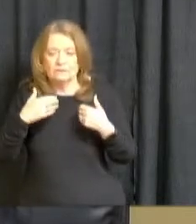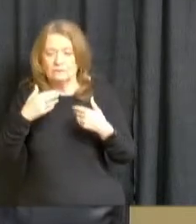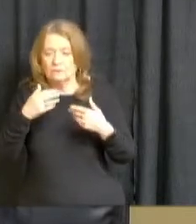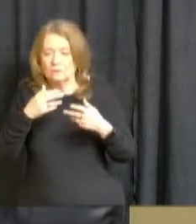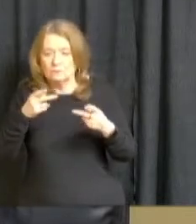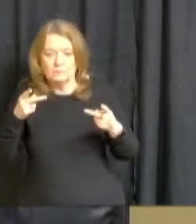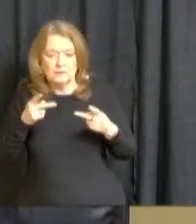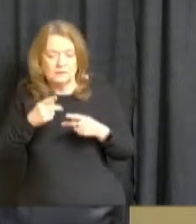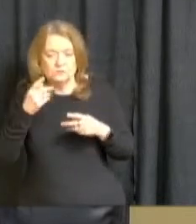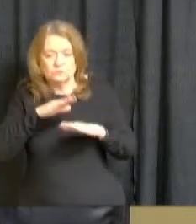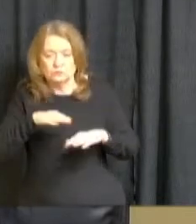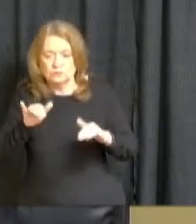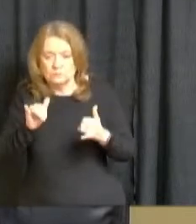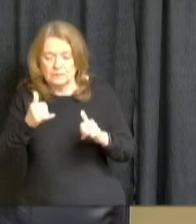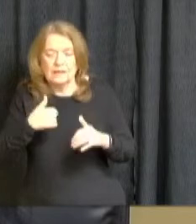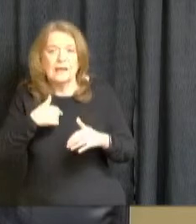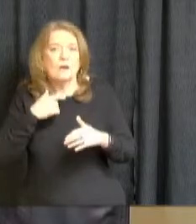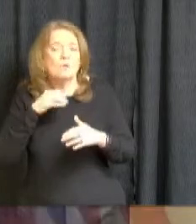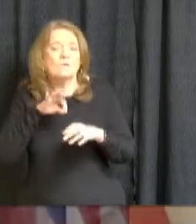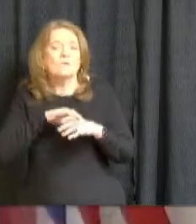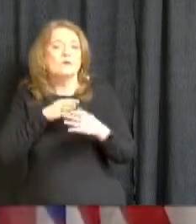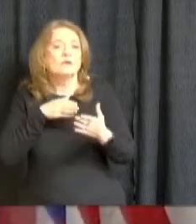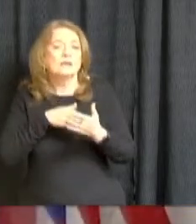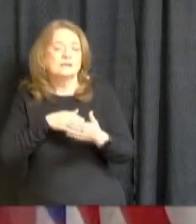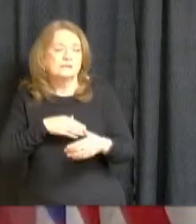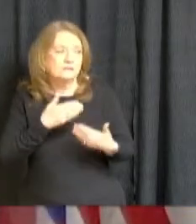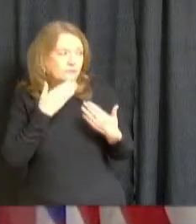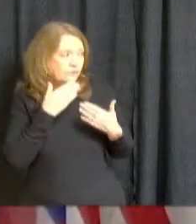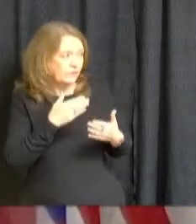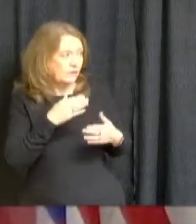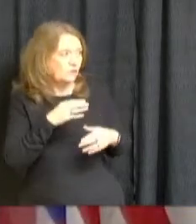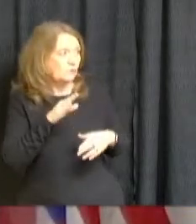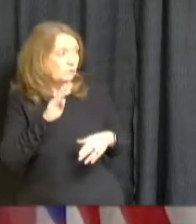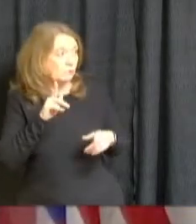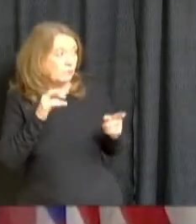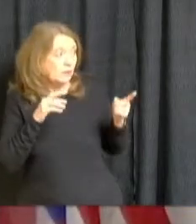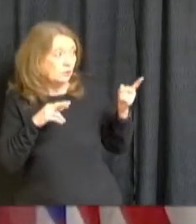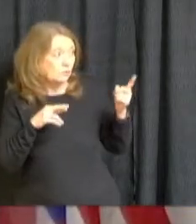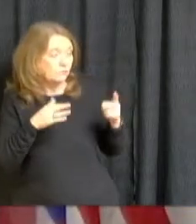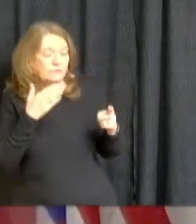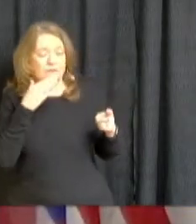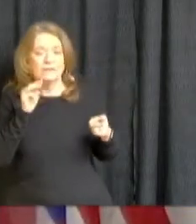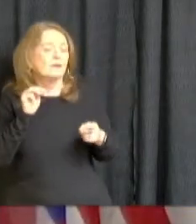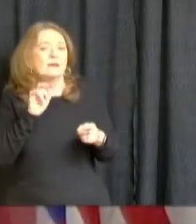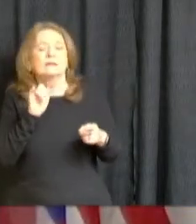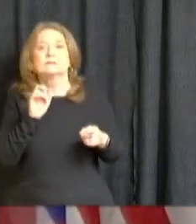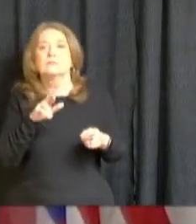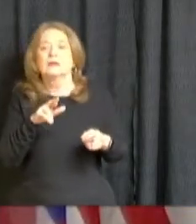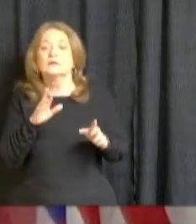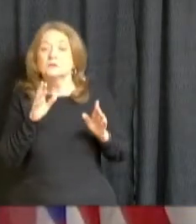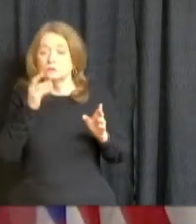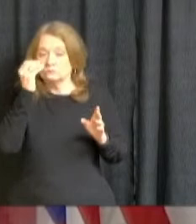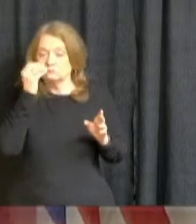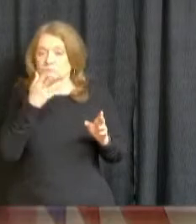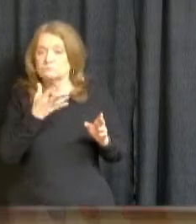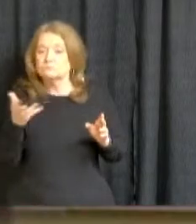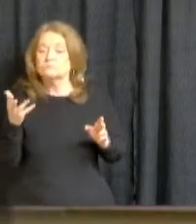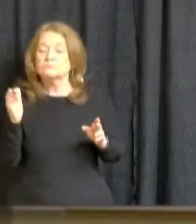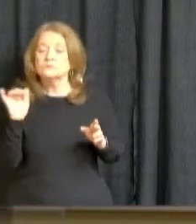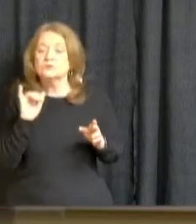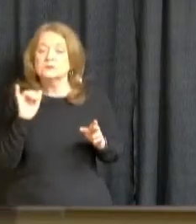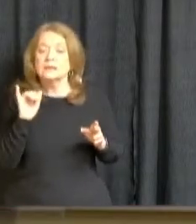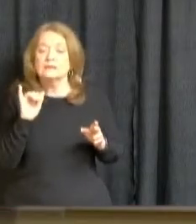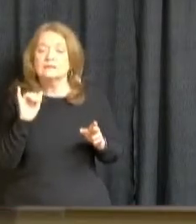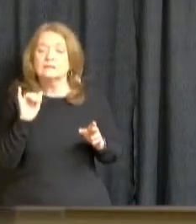I will be voting against this. Thank you. Thank you. Councilperson Butler, you're recognized. Thanks, Mayor. So just like I just